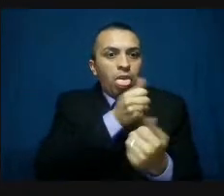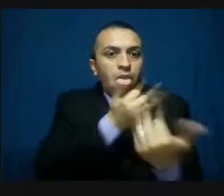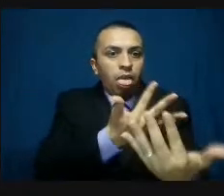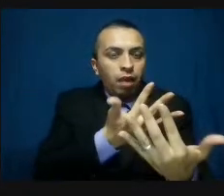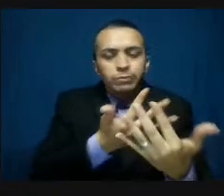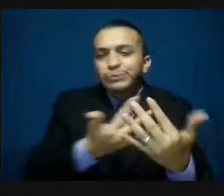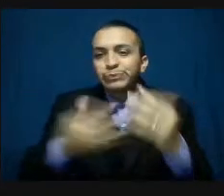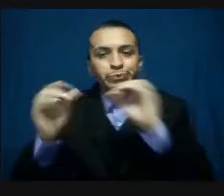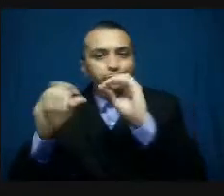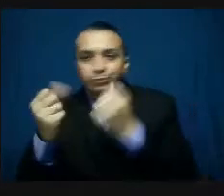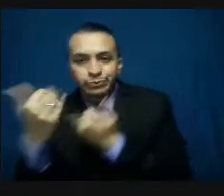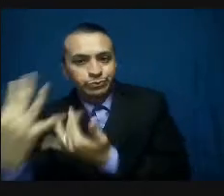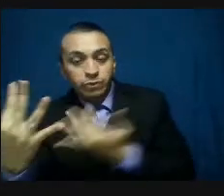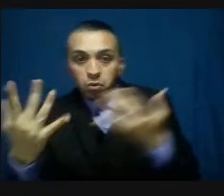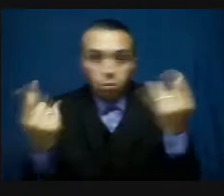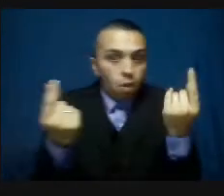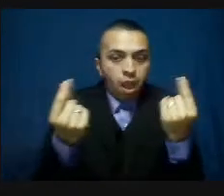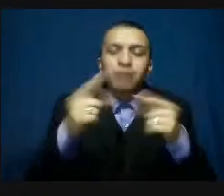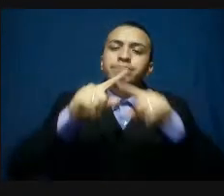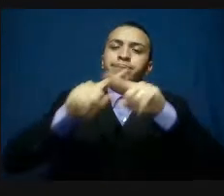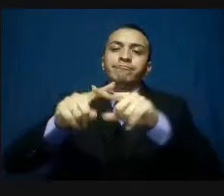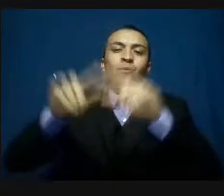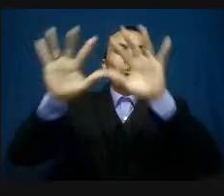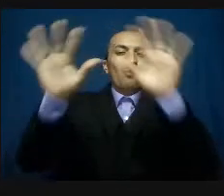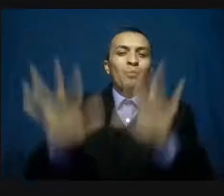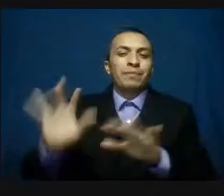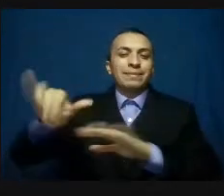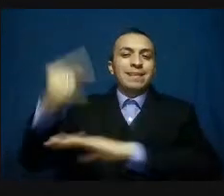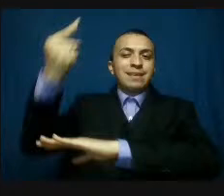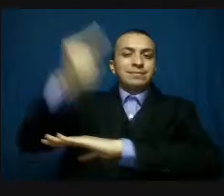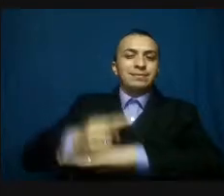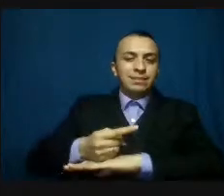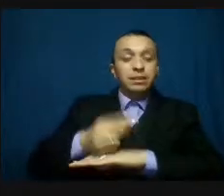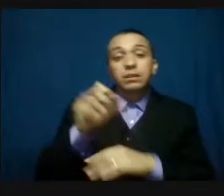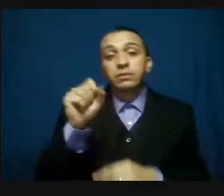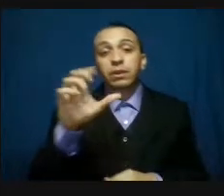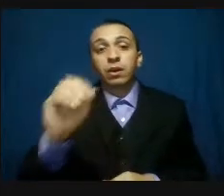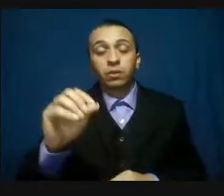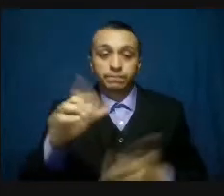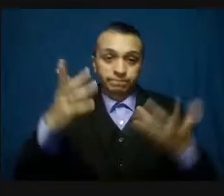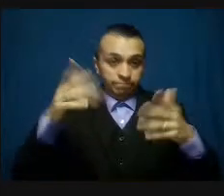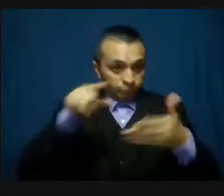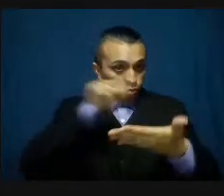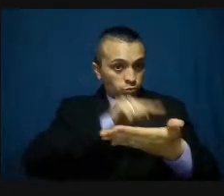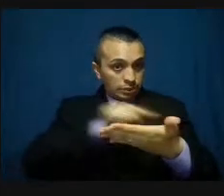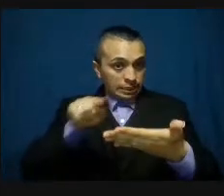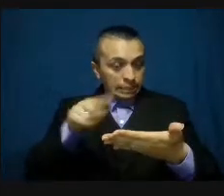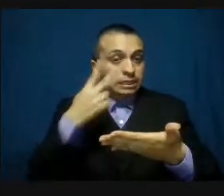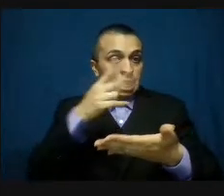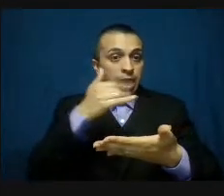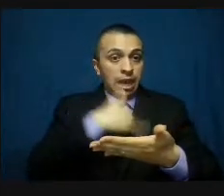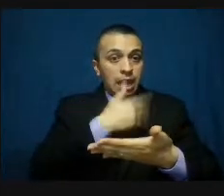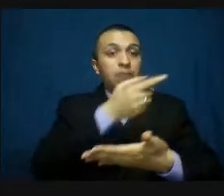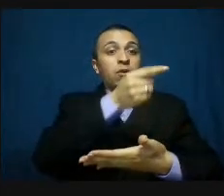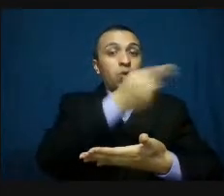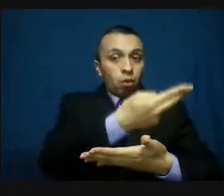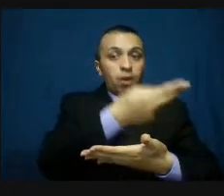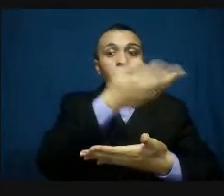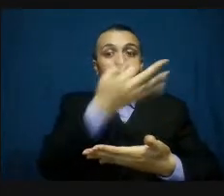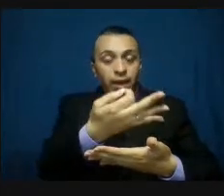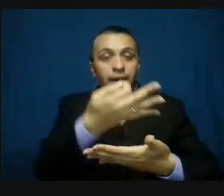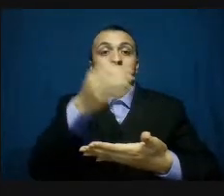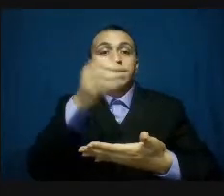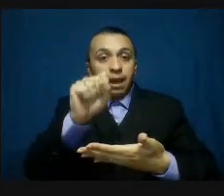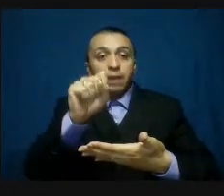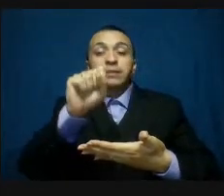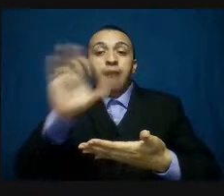based on weather that day. So basically, as you go out through time, you'll see the days of the week are vertically oriented in columns. Where you see a whole